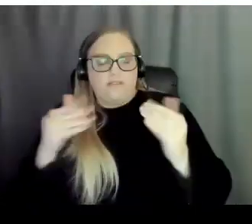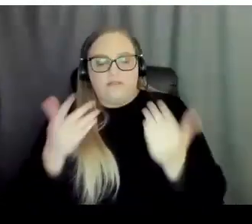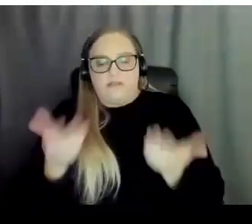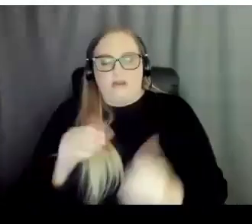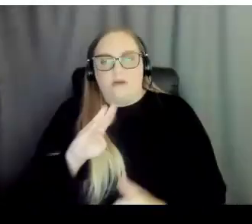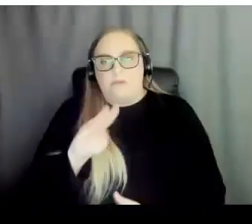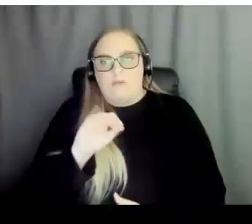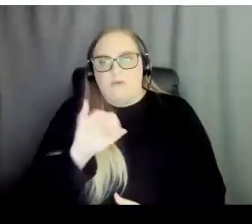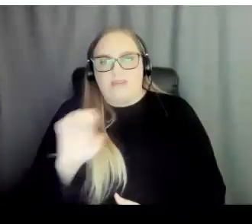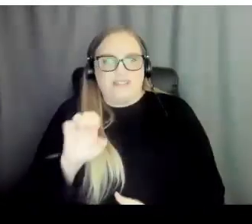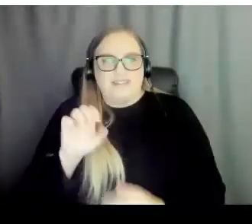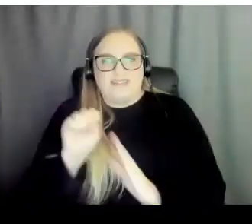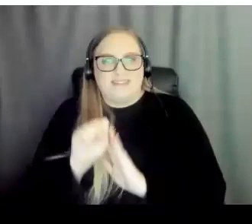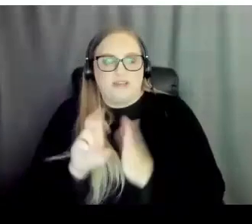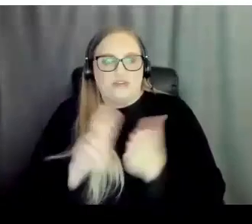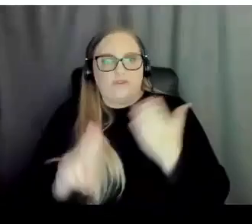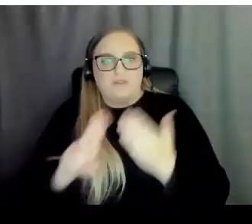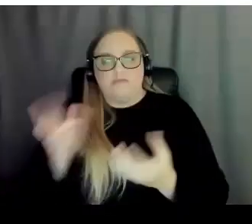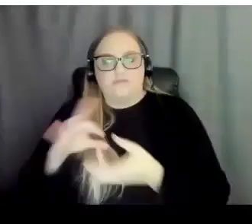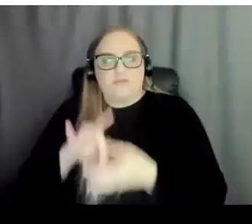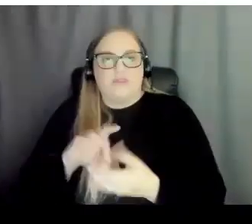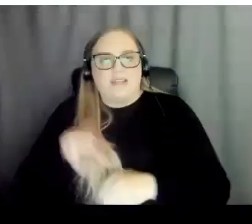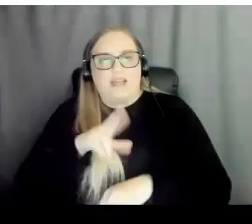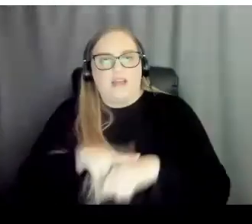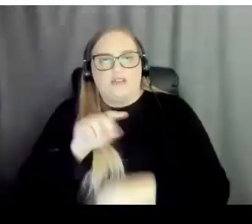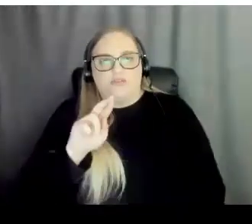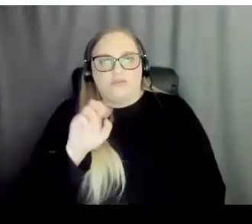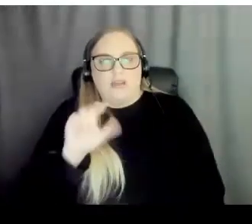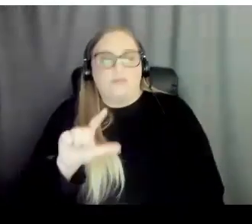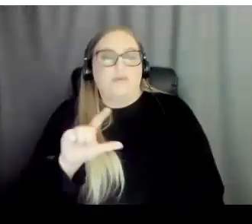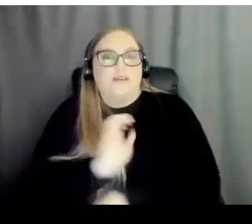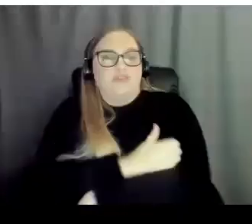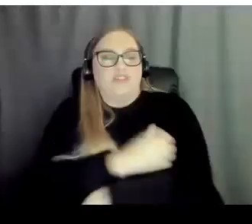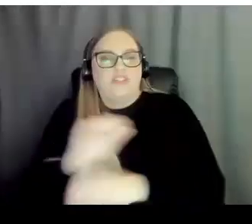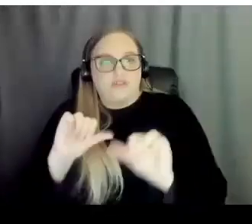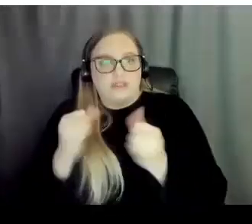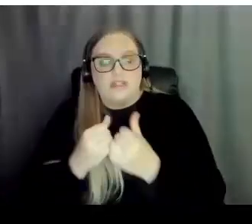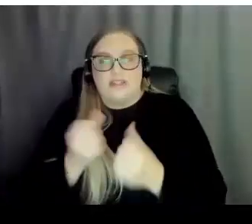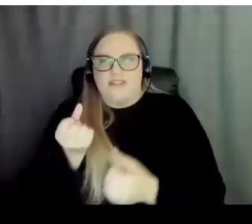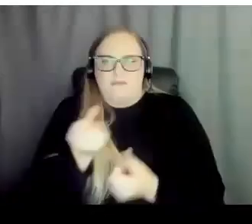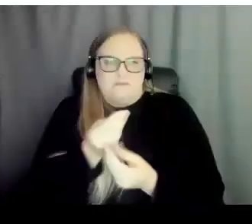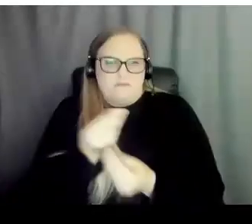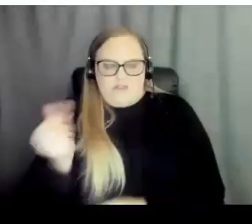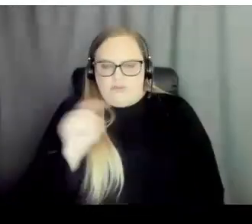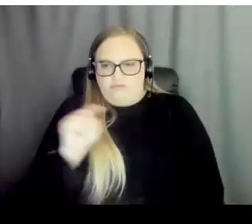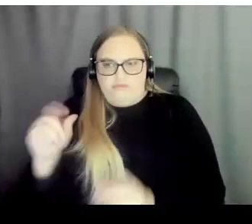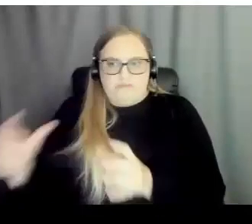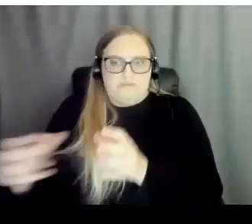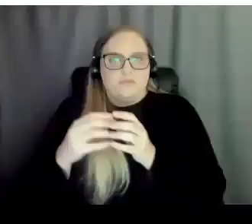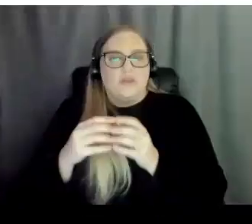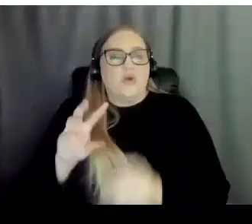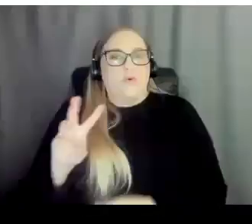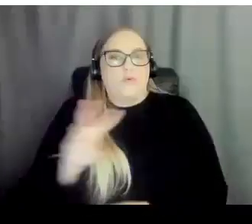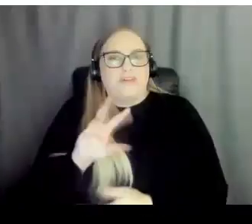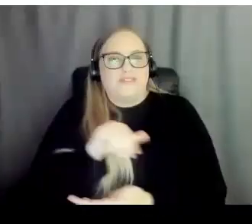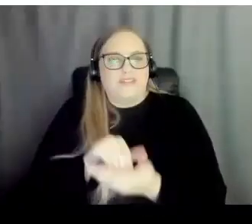University, who is partnering with the National Tribal Energy Association and 7 universities to establish a Western-centered collaborative hub, or a network